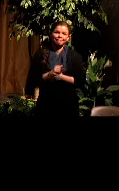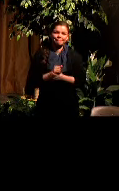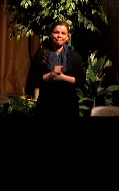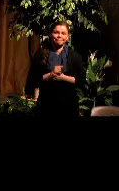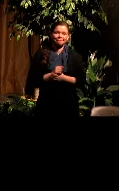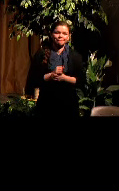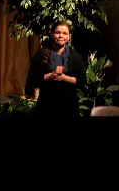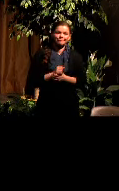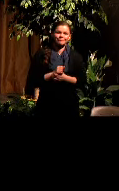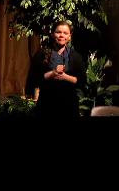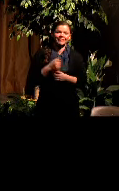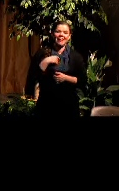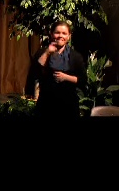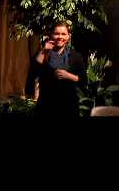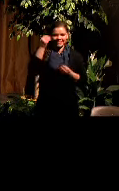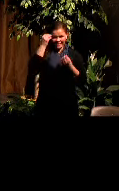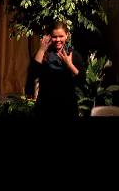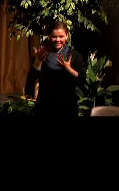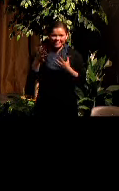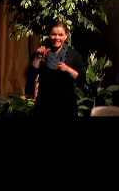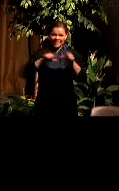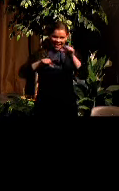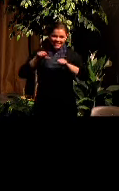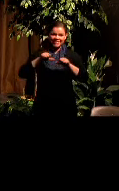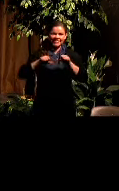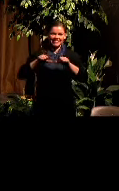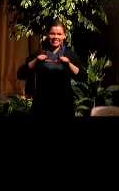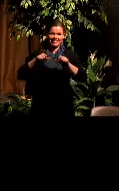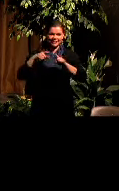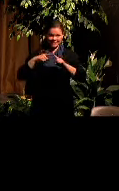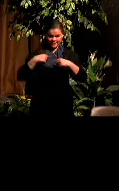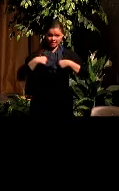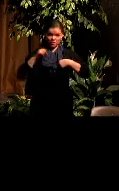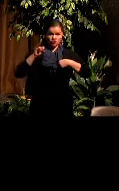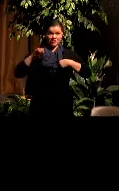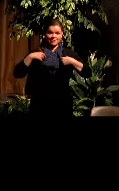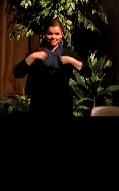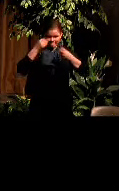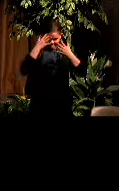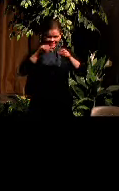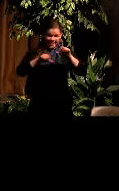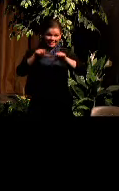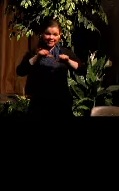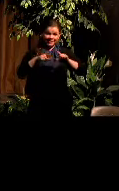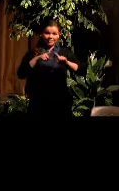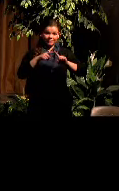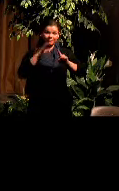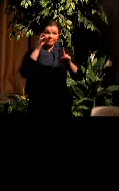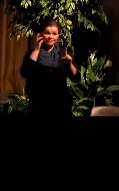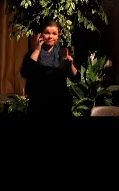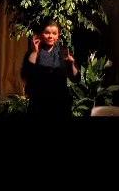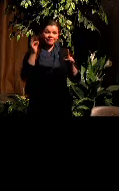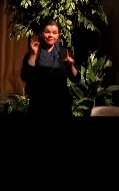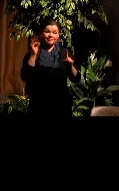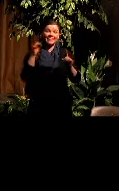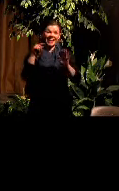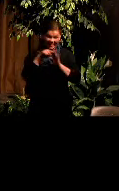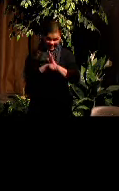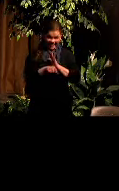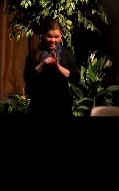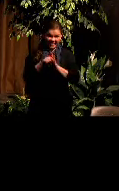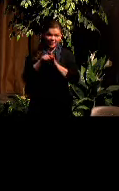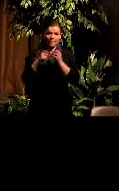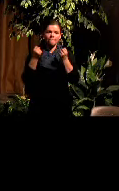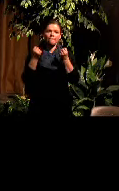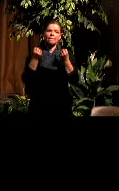the word about the science, and that's what I'm continuing to do. That they do take a lot of birds every year. It's a controversial